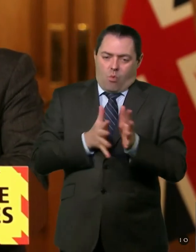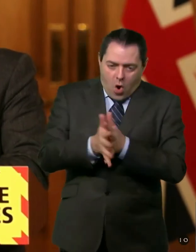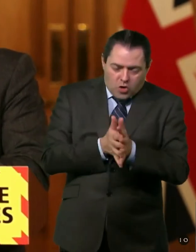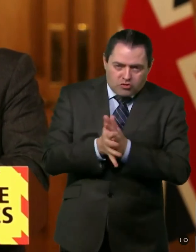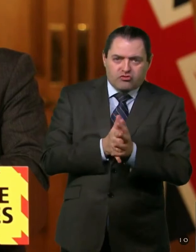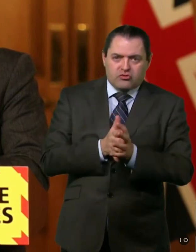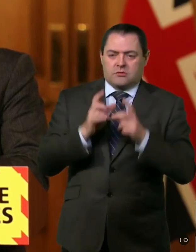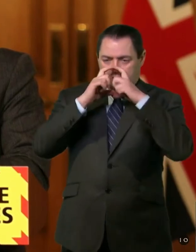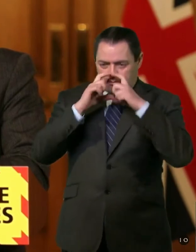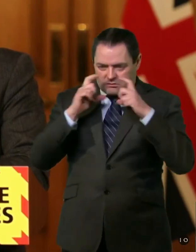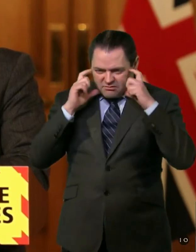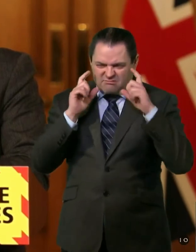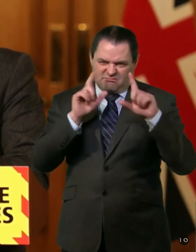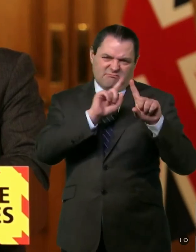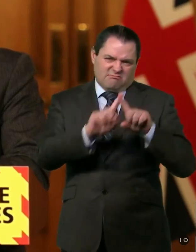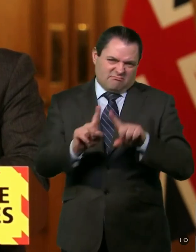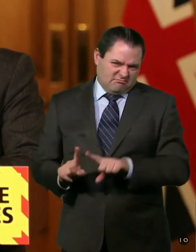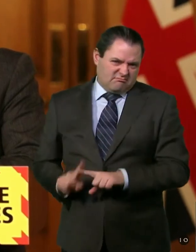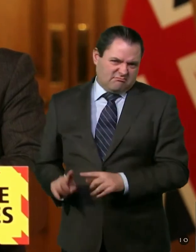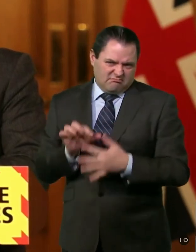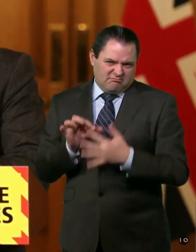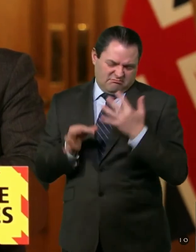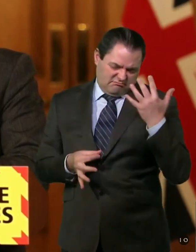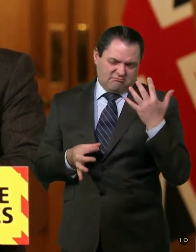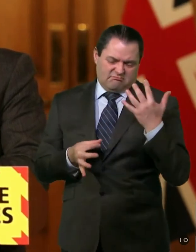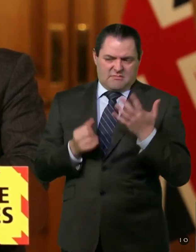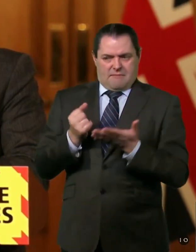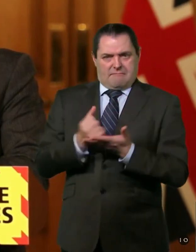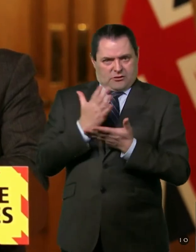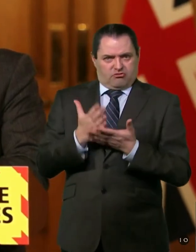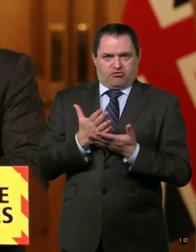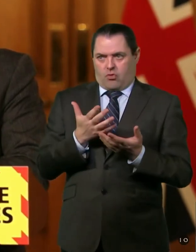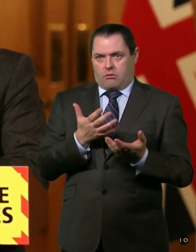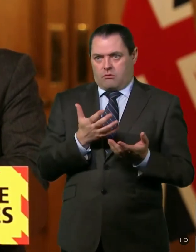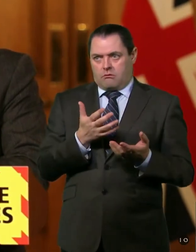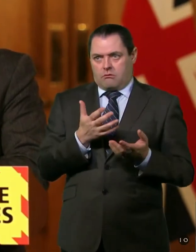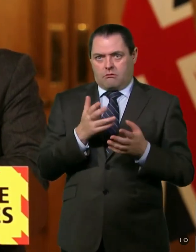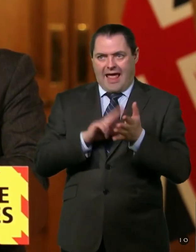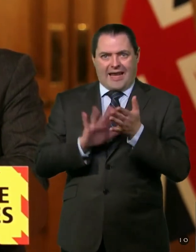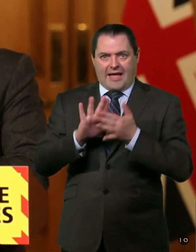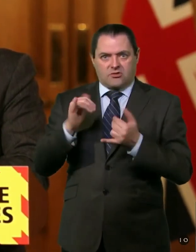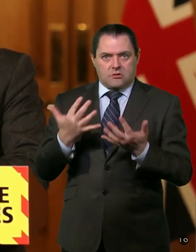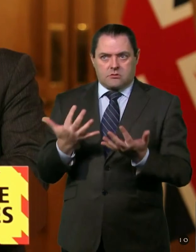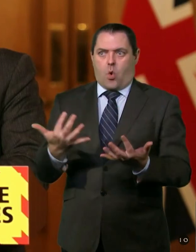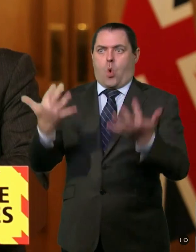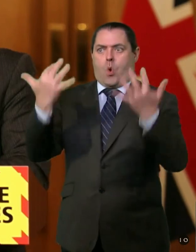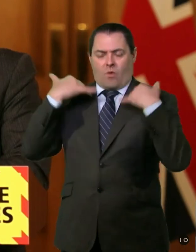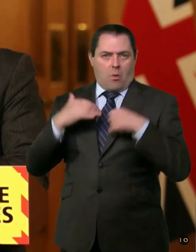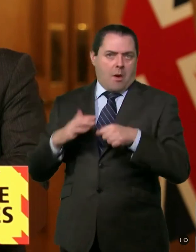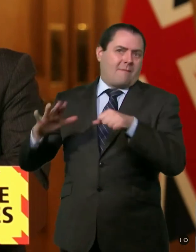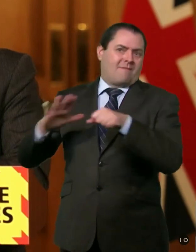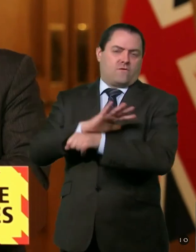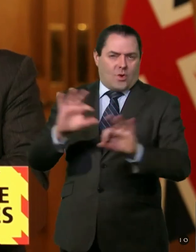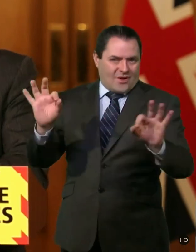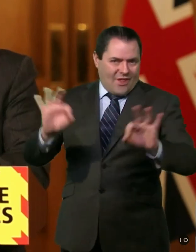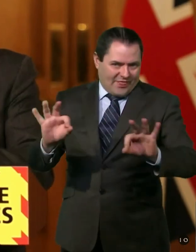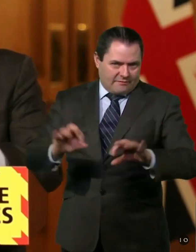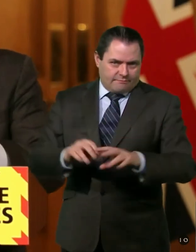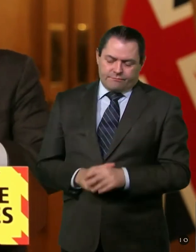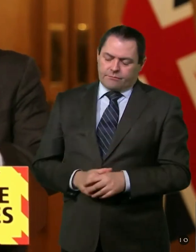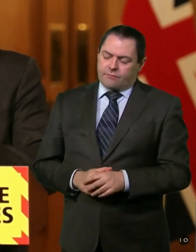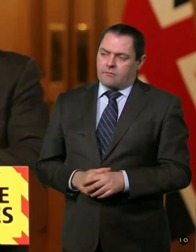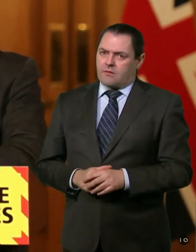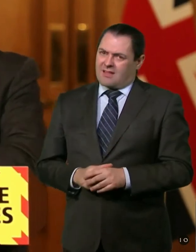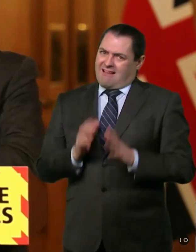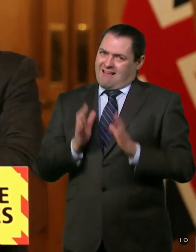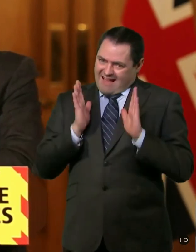home, protecting the NHS. All that is absolutely crucial if we're to make that date as well. And on your point, your